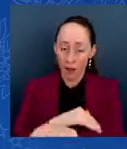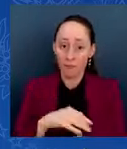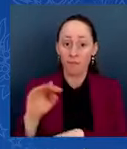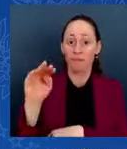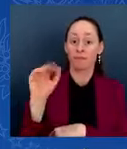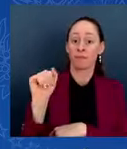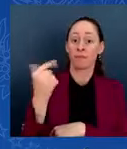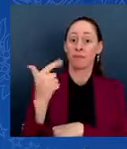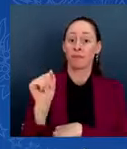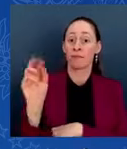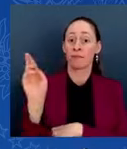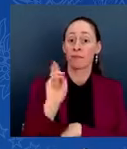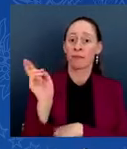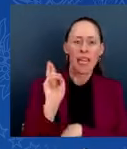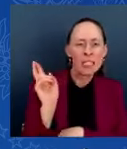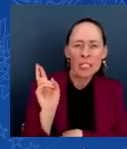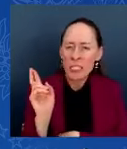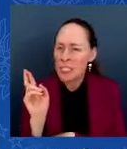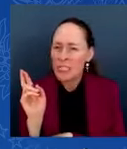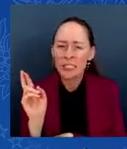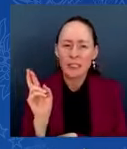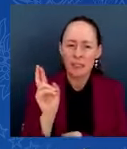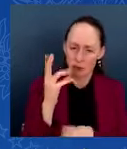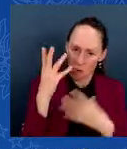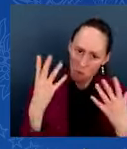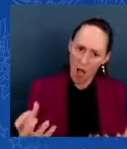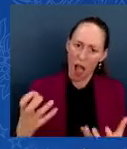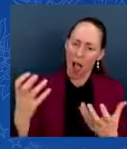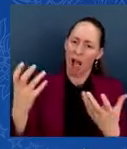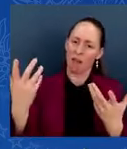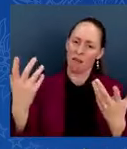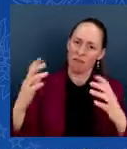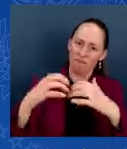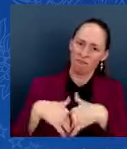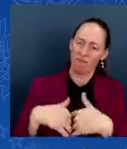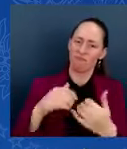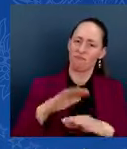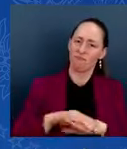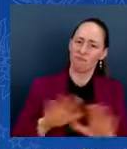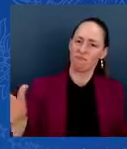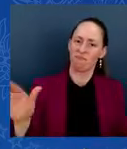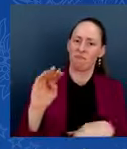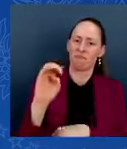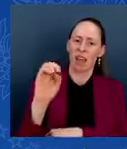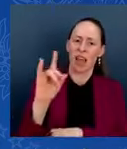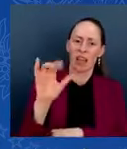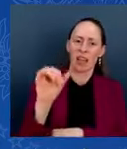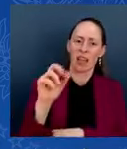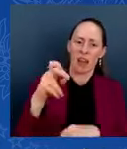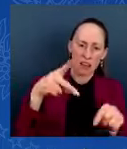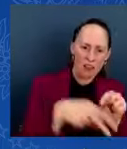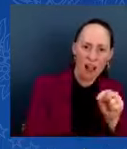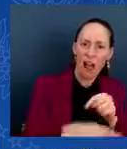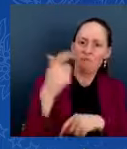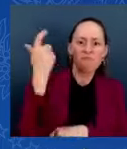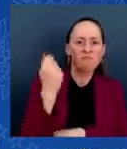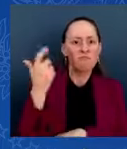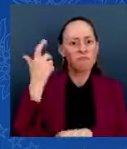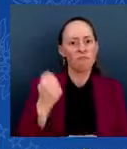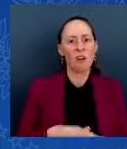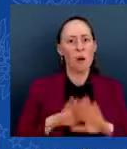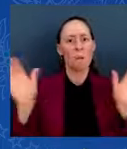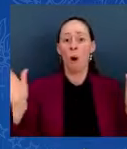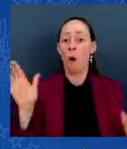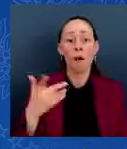so they want to cut Medicare and Social Security. Why? They want to give another, here's what they're proposing, just so you know what the budget is. They're